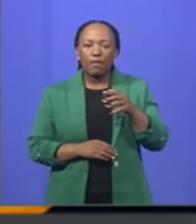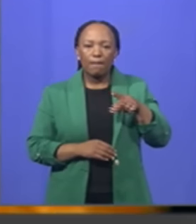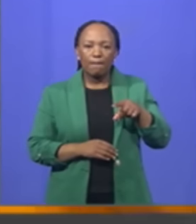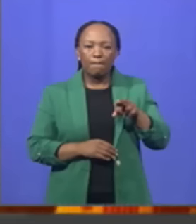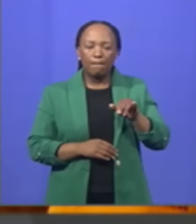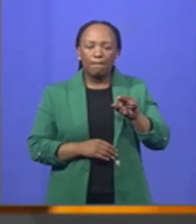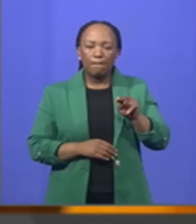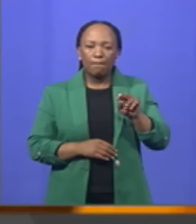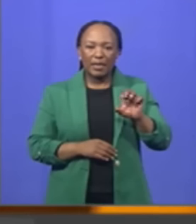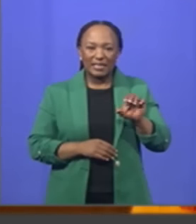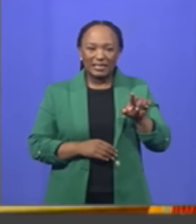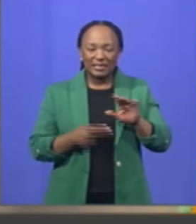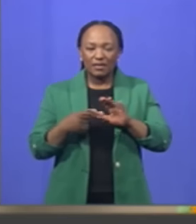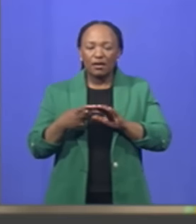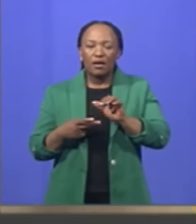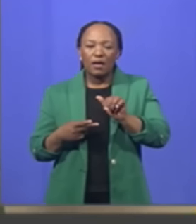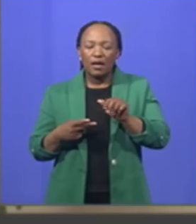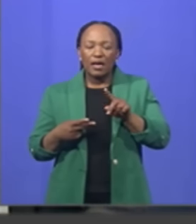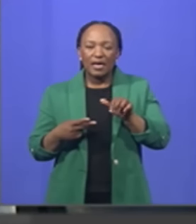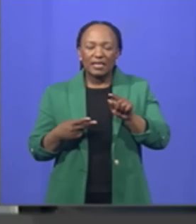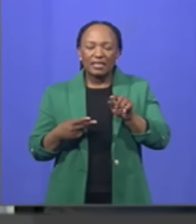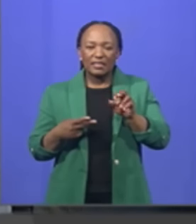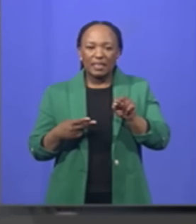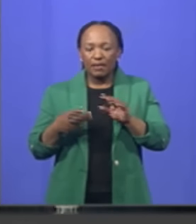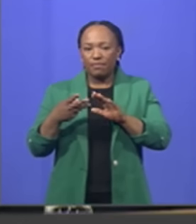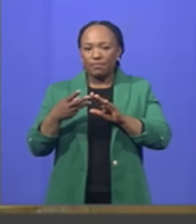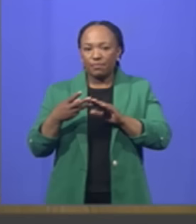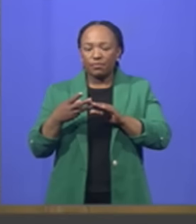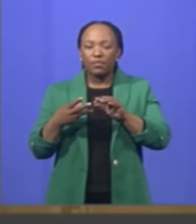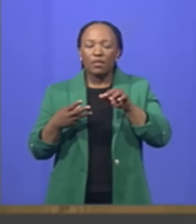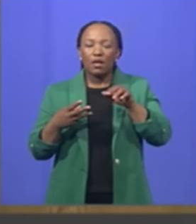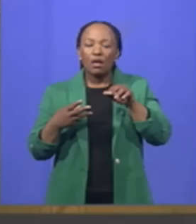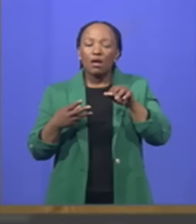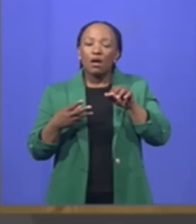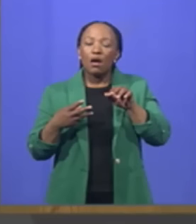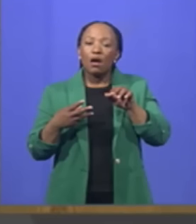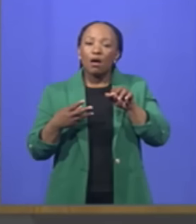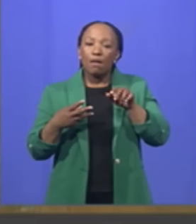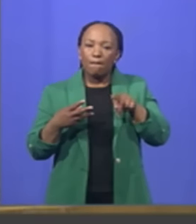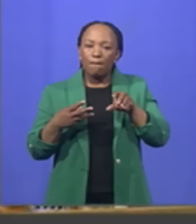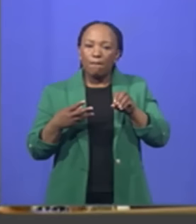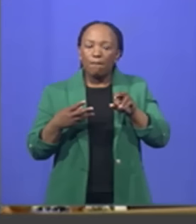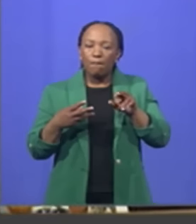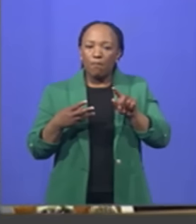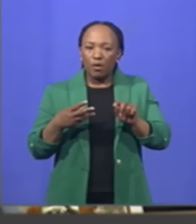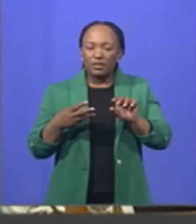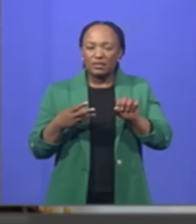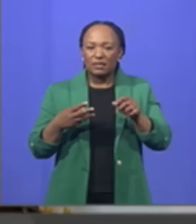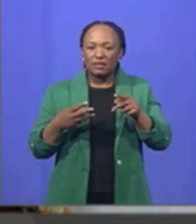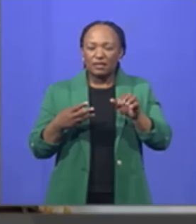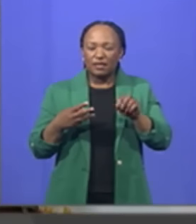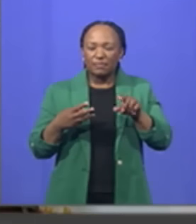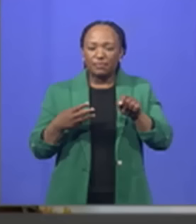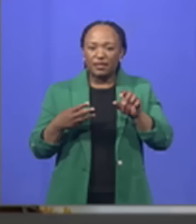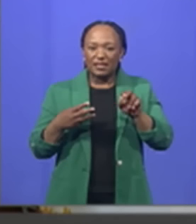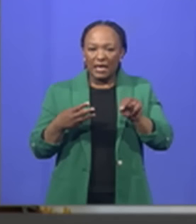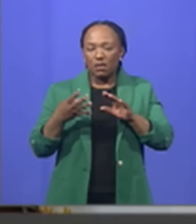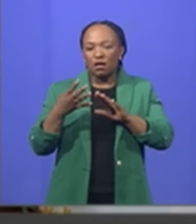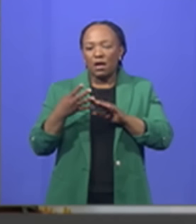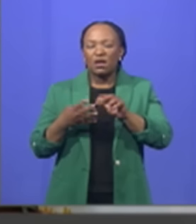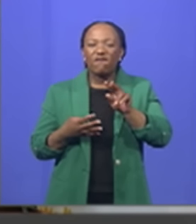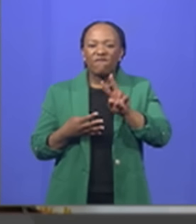Memorial, Eddington, Port Shepstone, Ngwelezane, Benedictine le bookelo bja Vryheid. No evidence